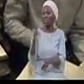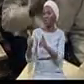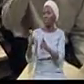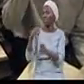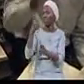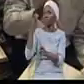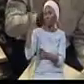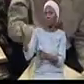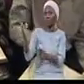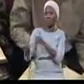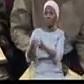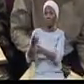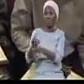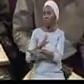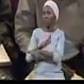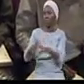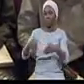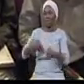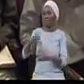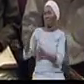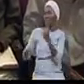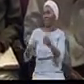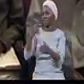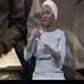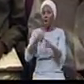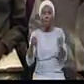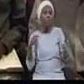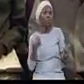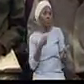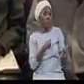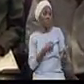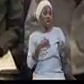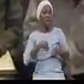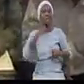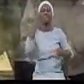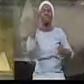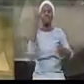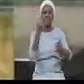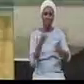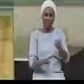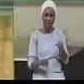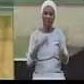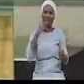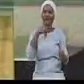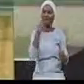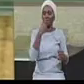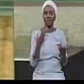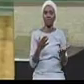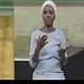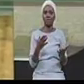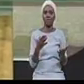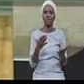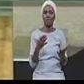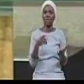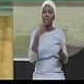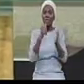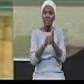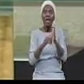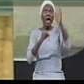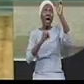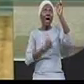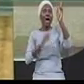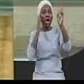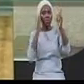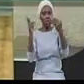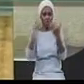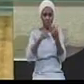say. He says, I will restore to you the years that the locusts have eaten. The